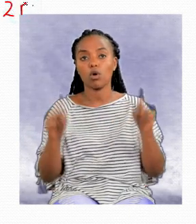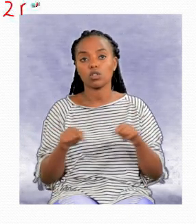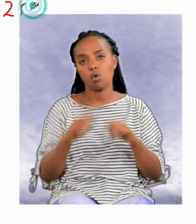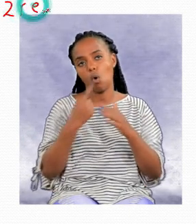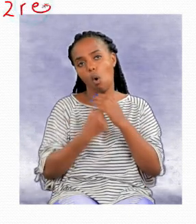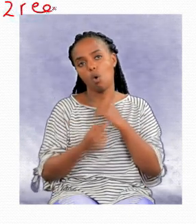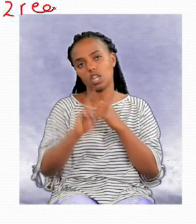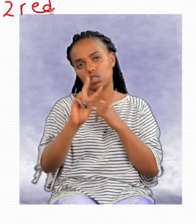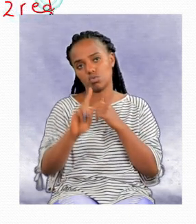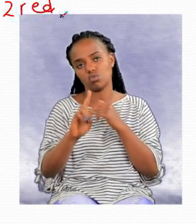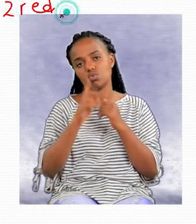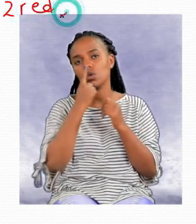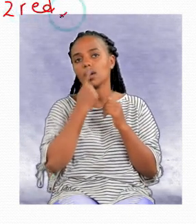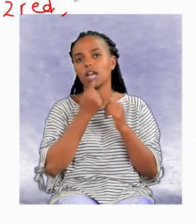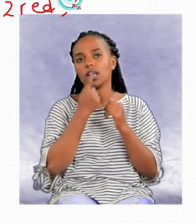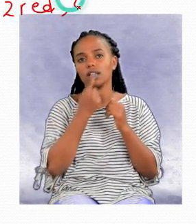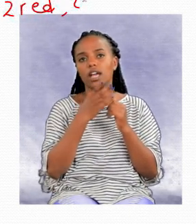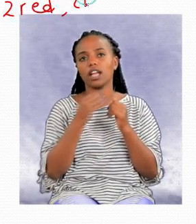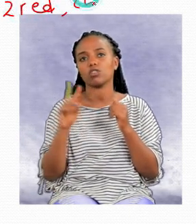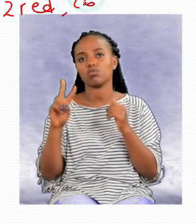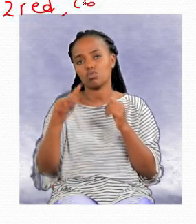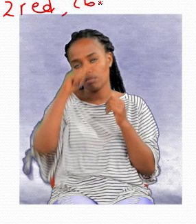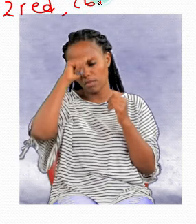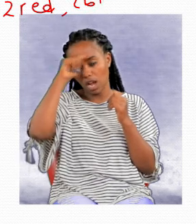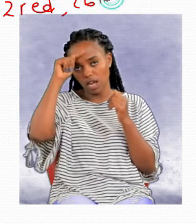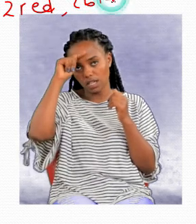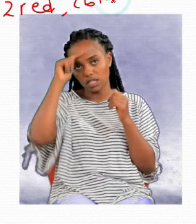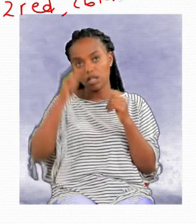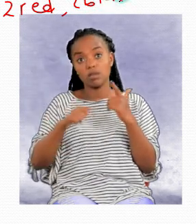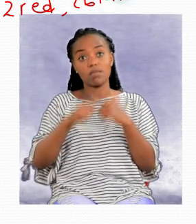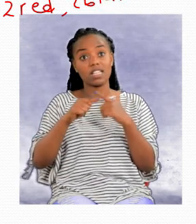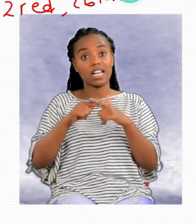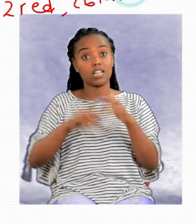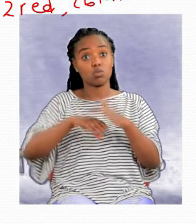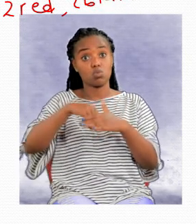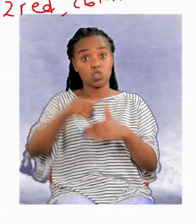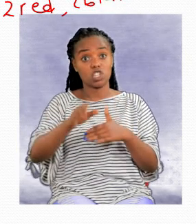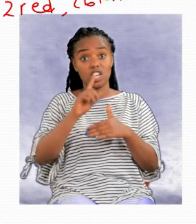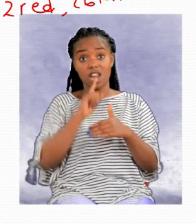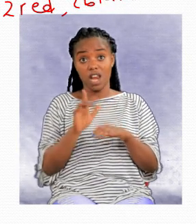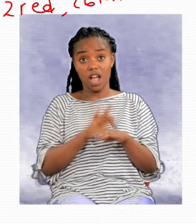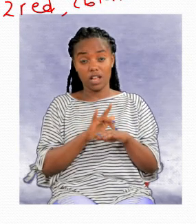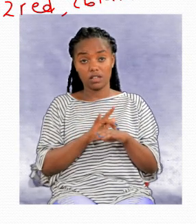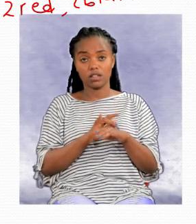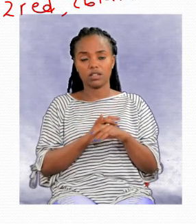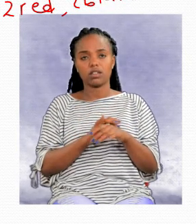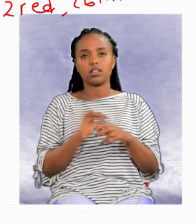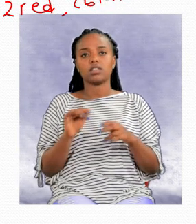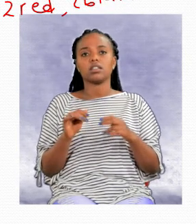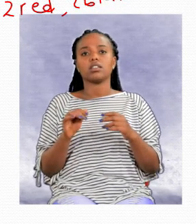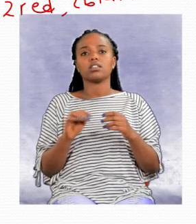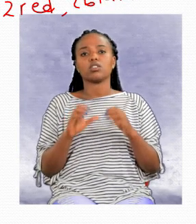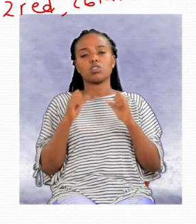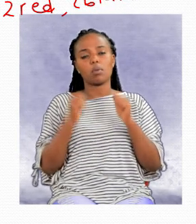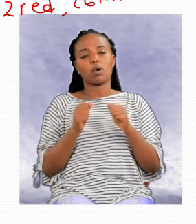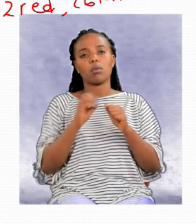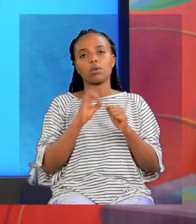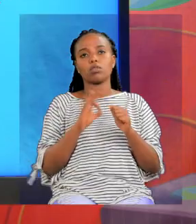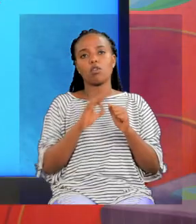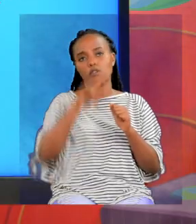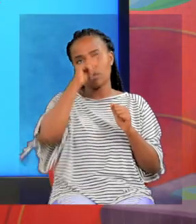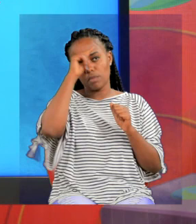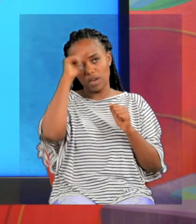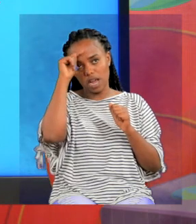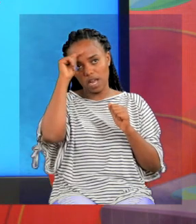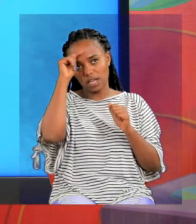2 red and 2 black on second row. Therefore, the probability of black ball gives that